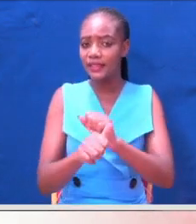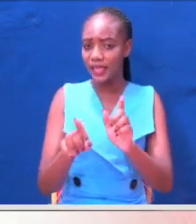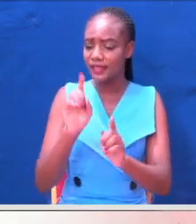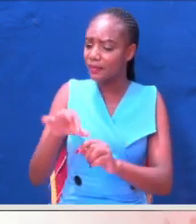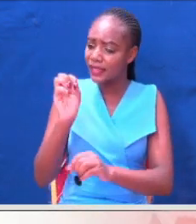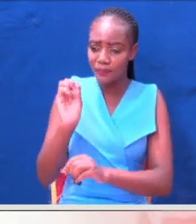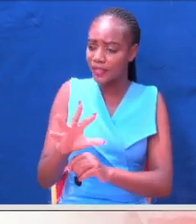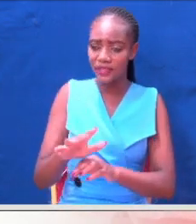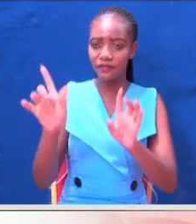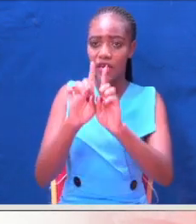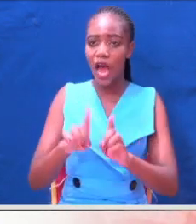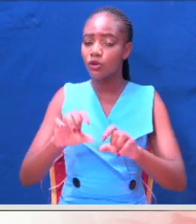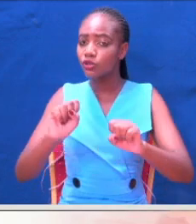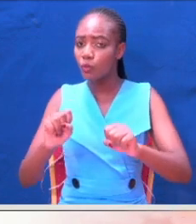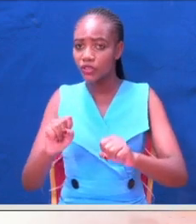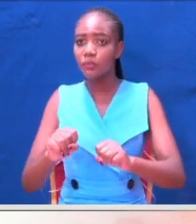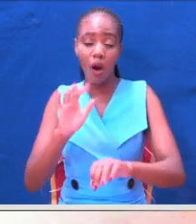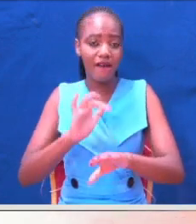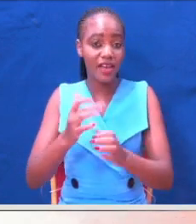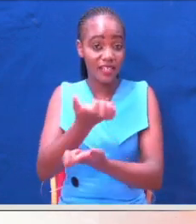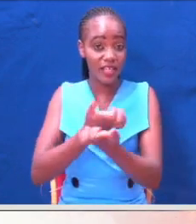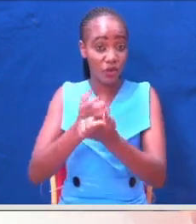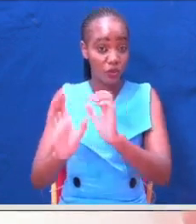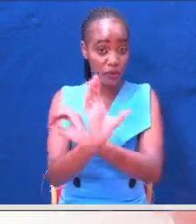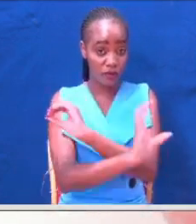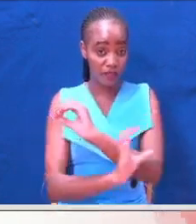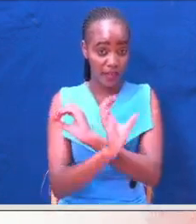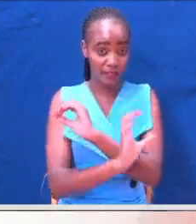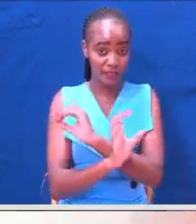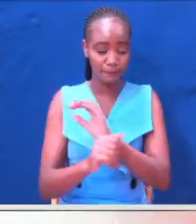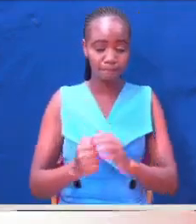expensive and could end up hurting the economy of the country.